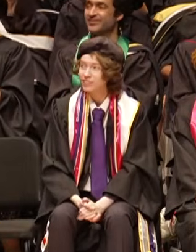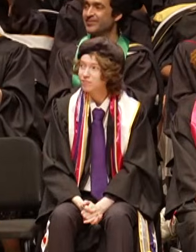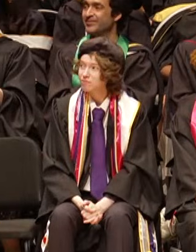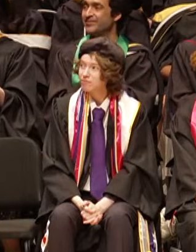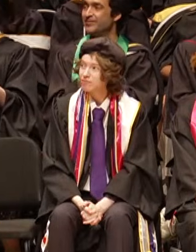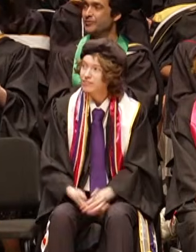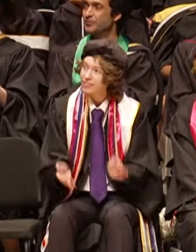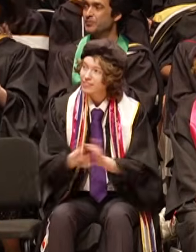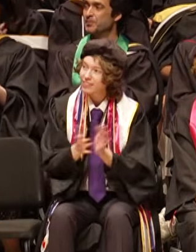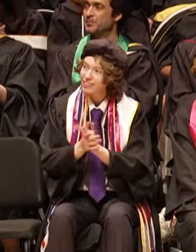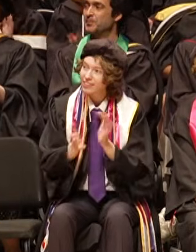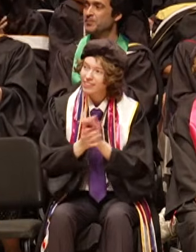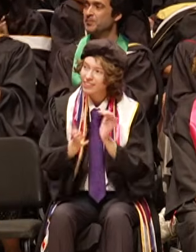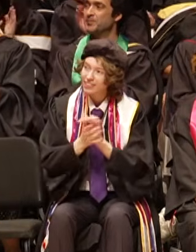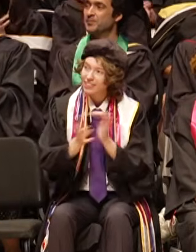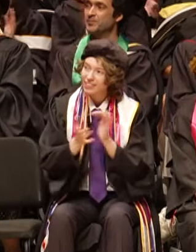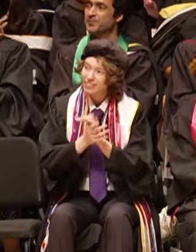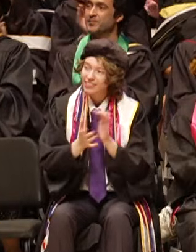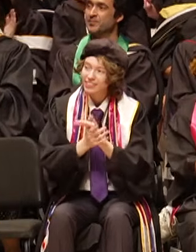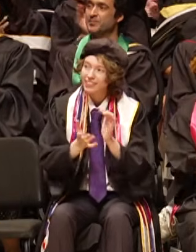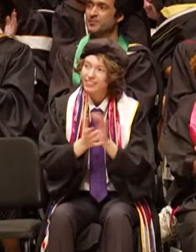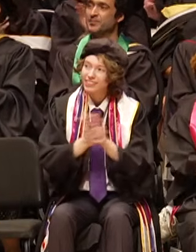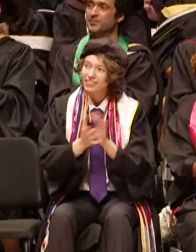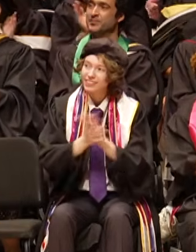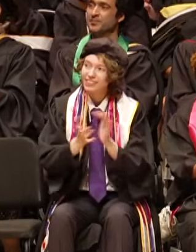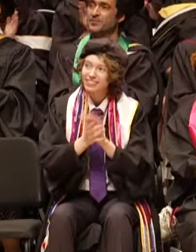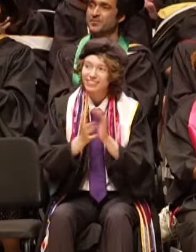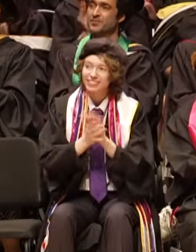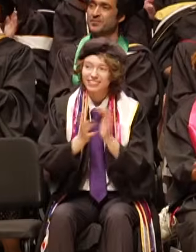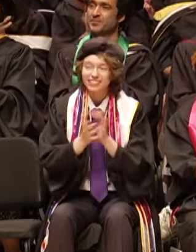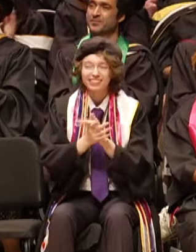Clara Saib, summa cum laude.